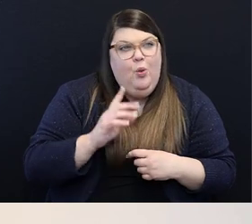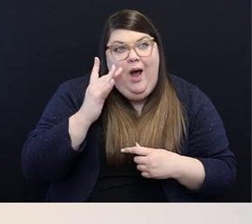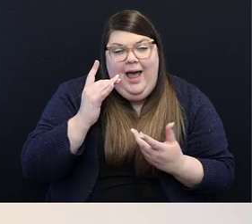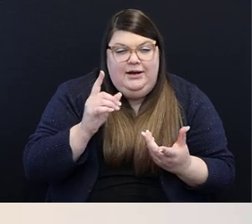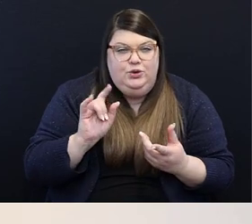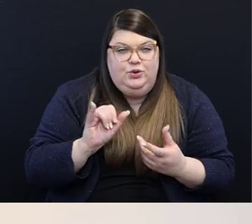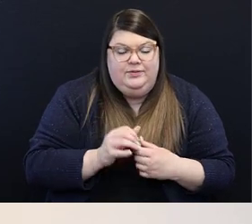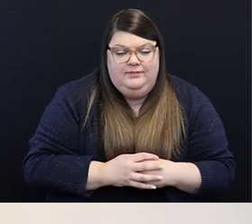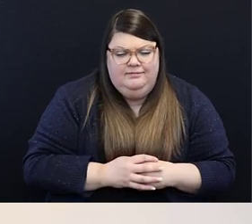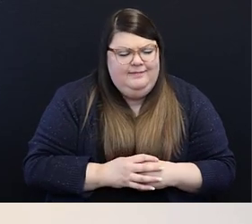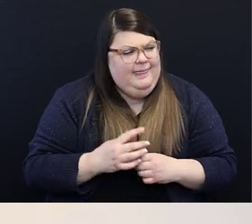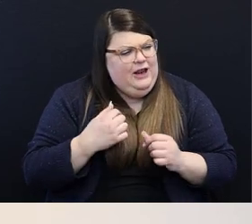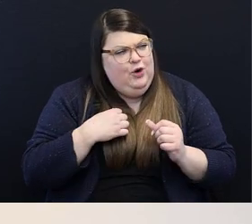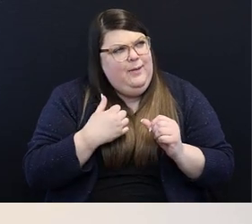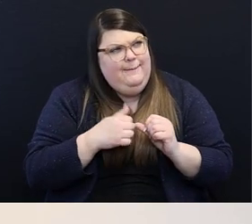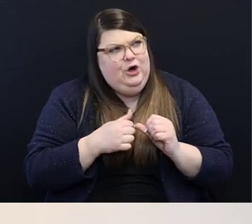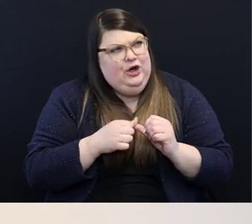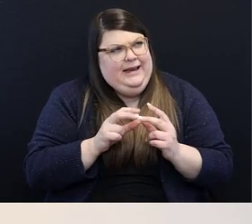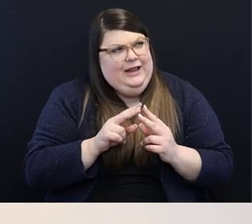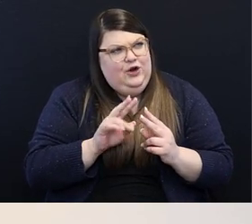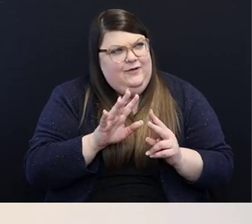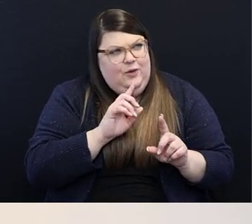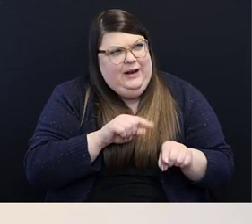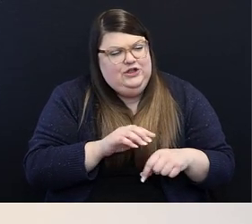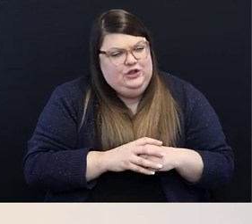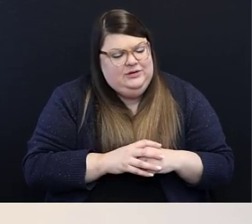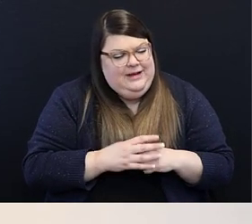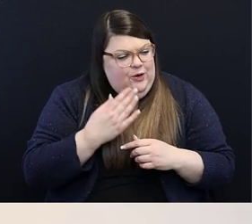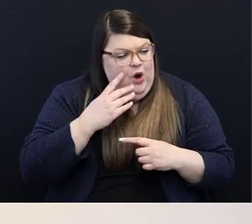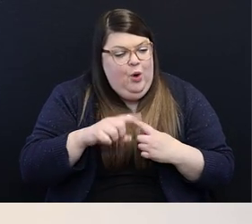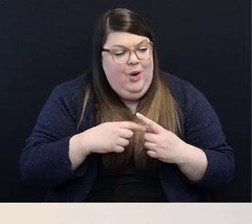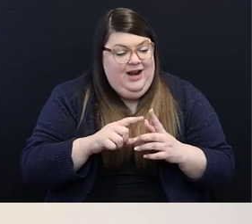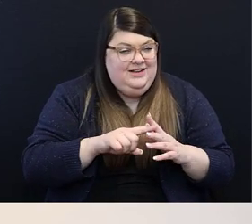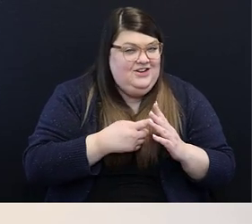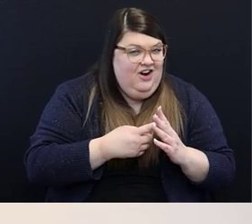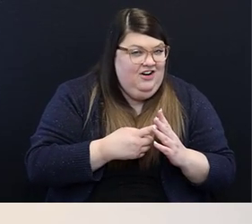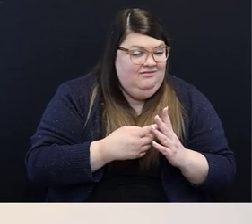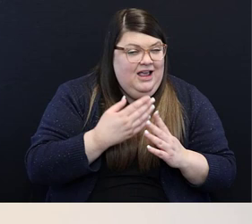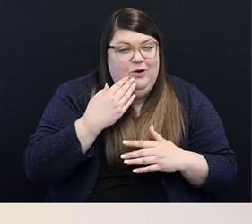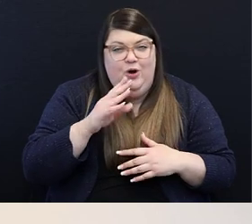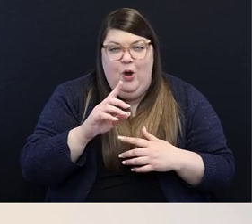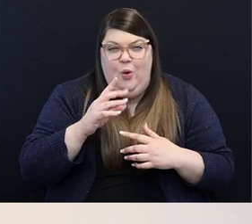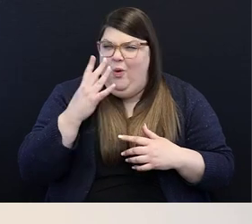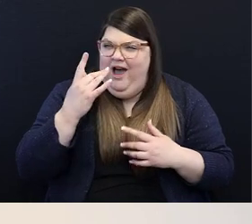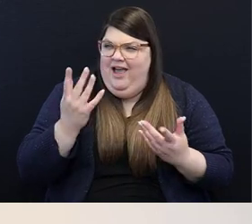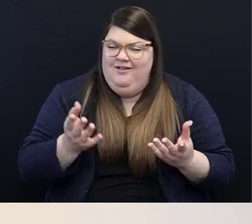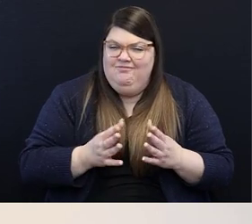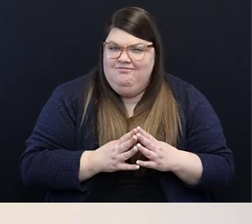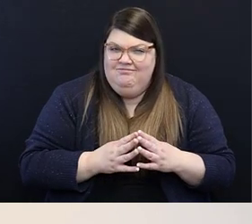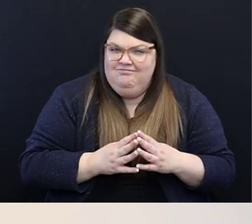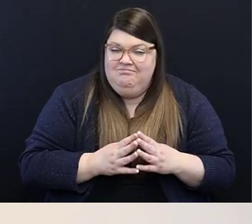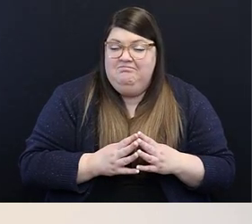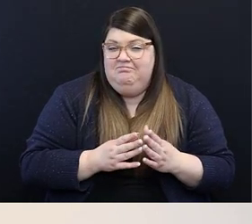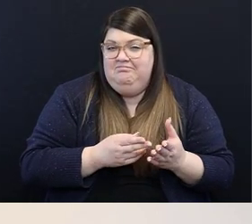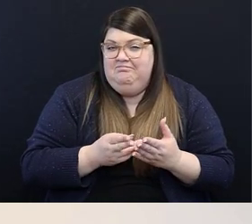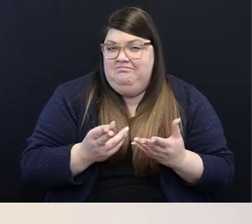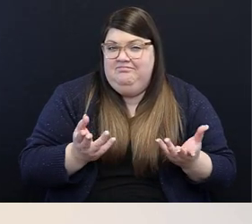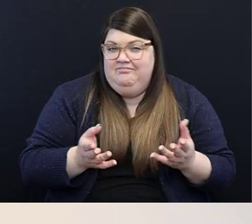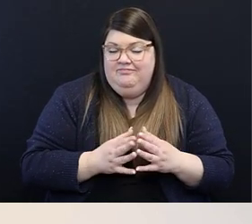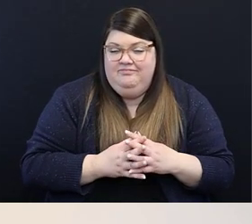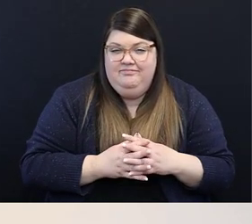I don't remember either of the answer. I mean, I don't know when I started, and I don't even remember why. So, I mean,